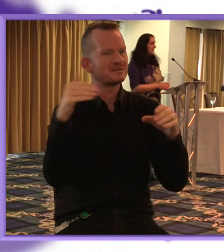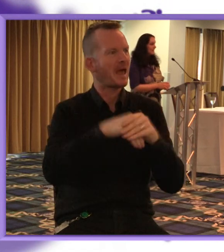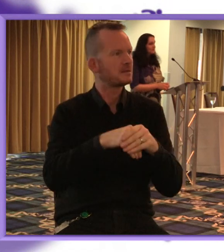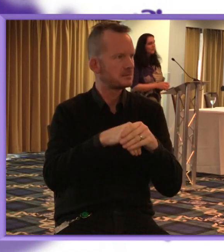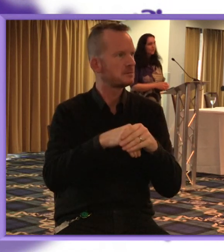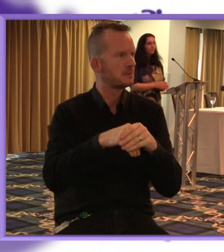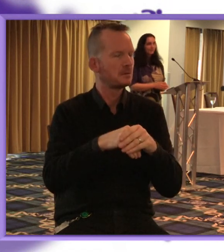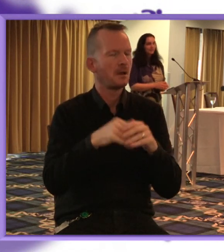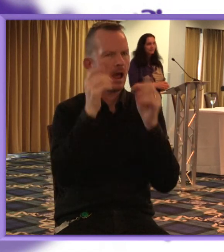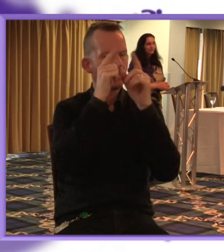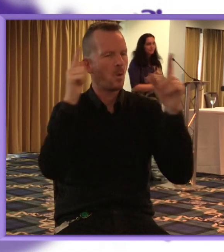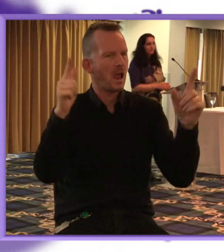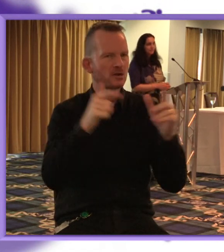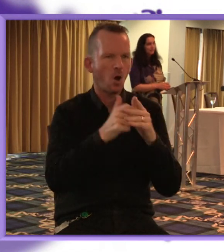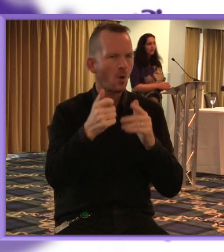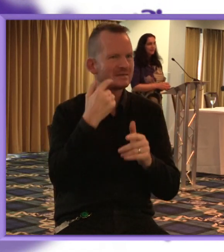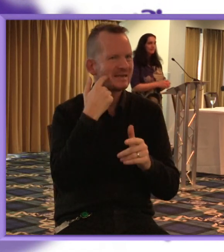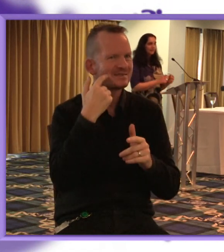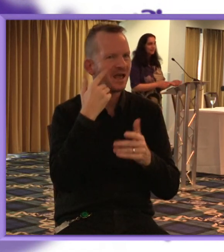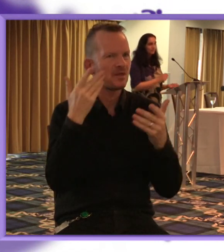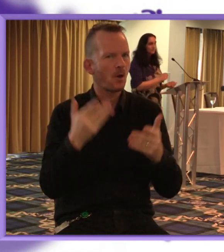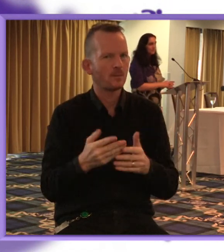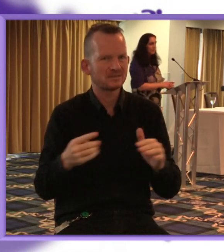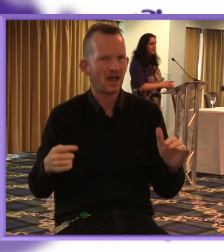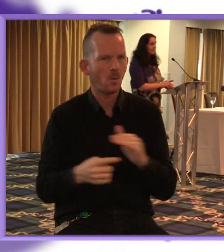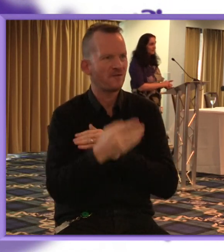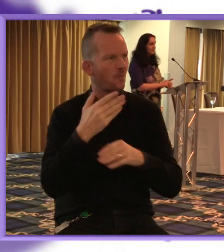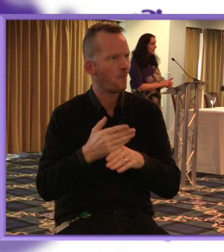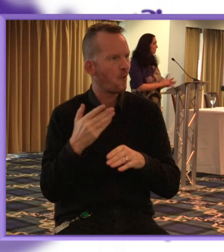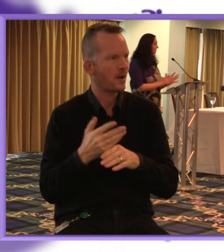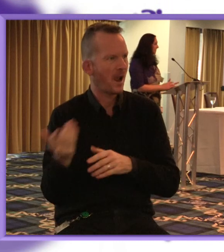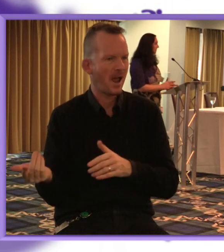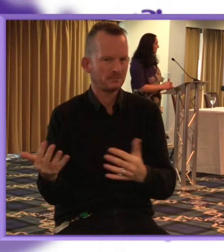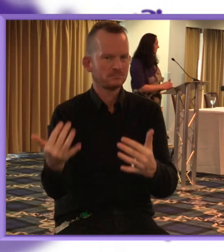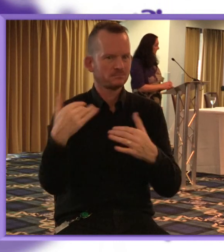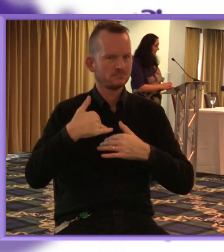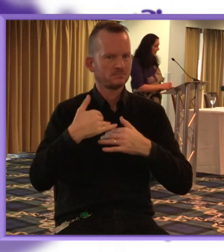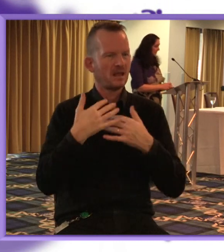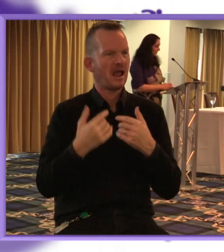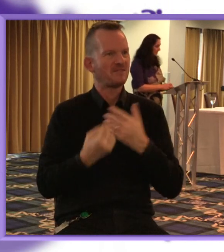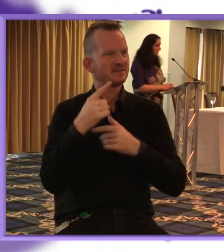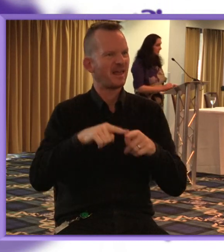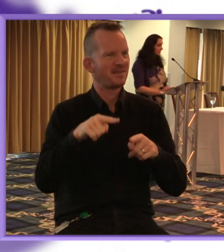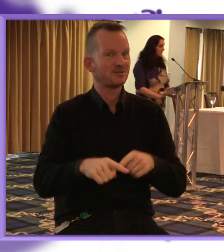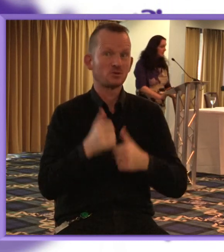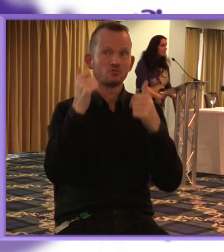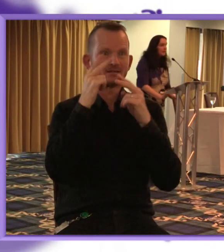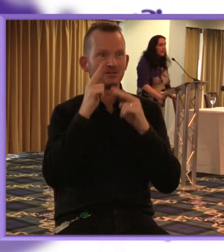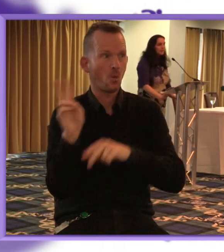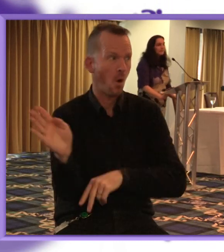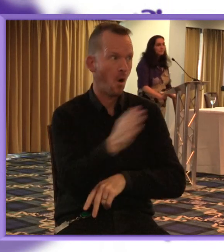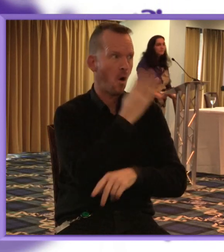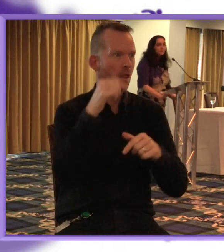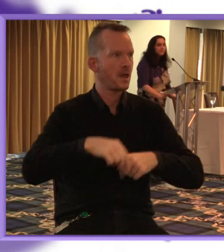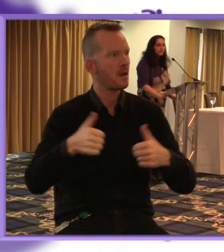that it's not always that easy at the moment to get away and come to events like this. So it's just great to see you all here.